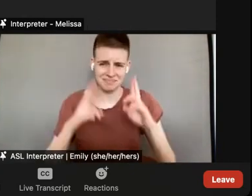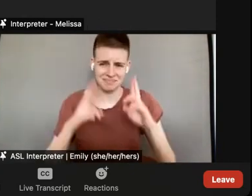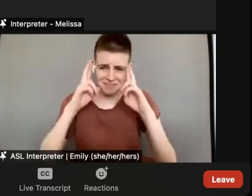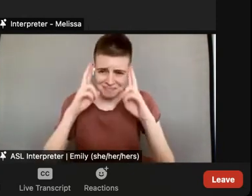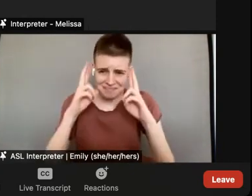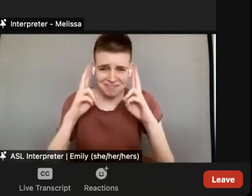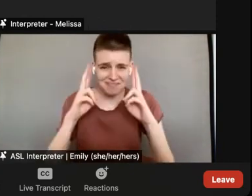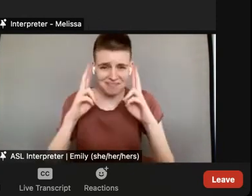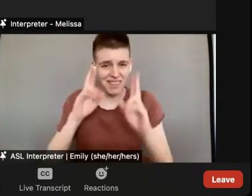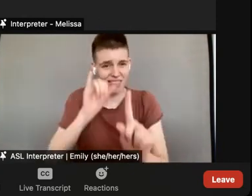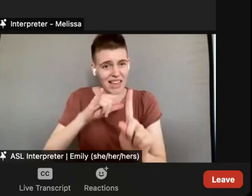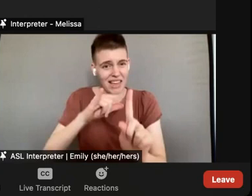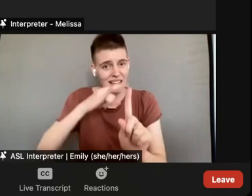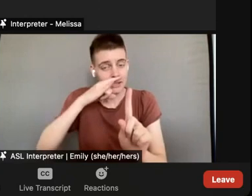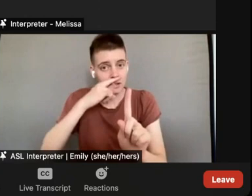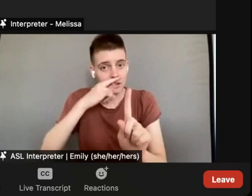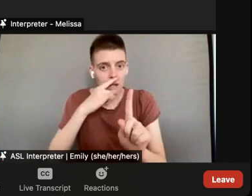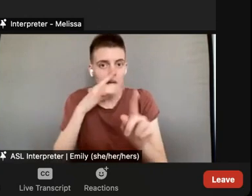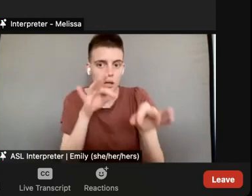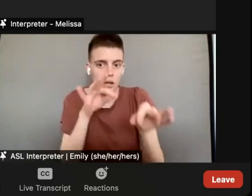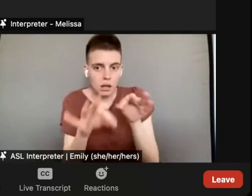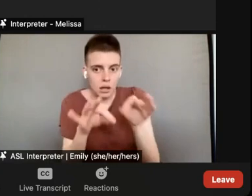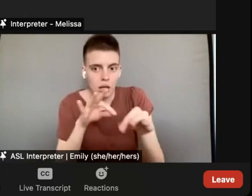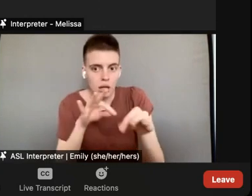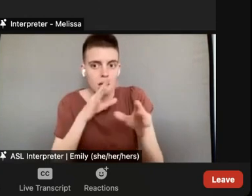O&M.